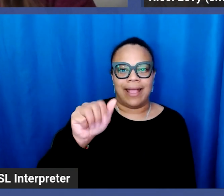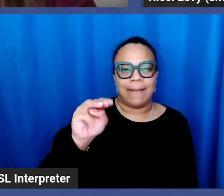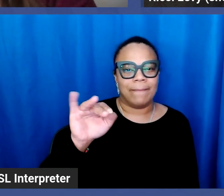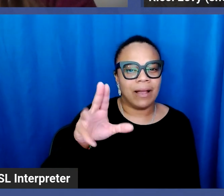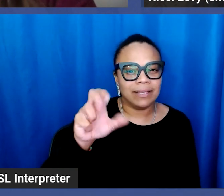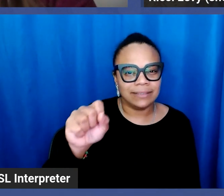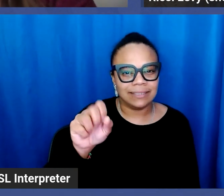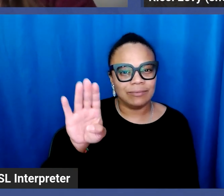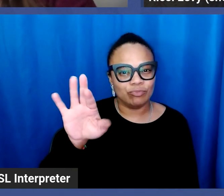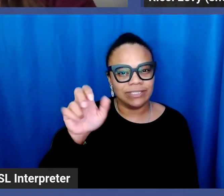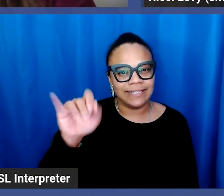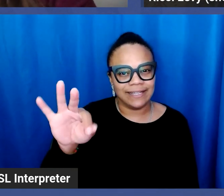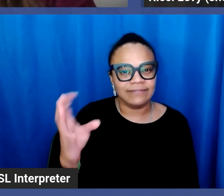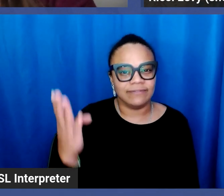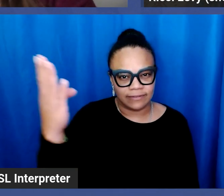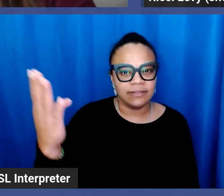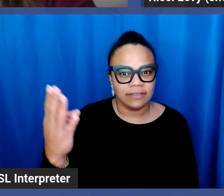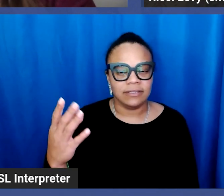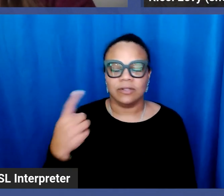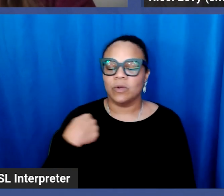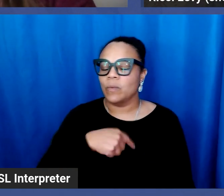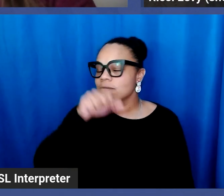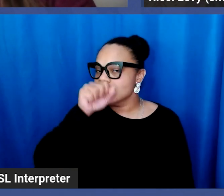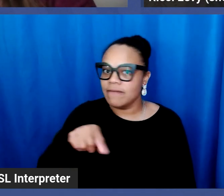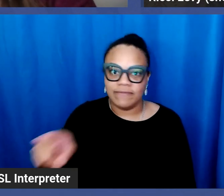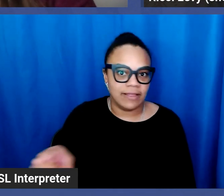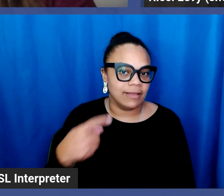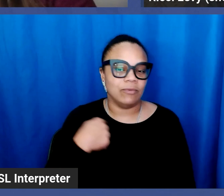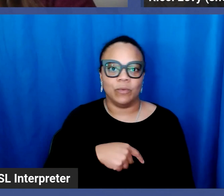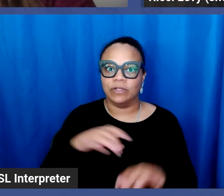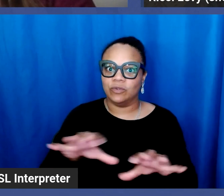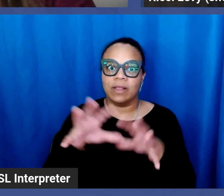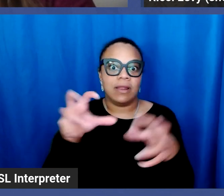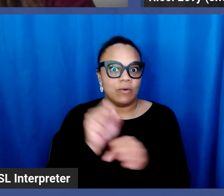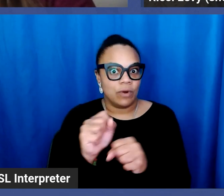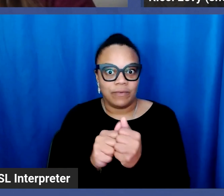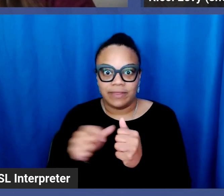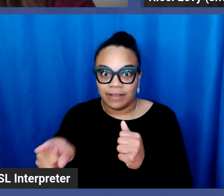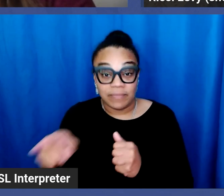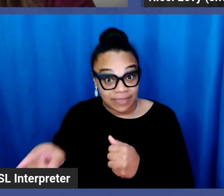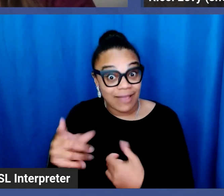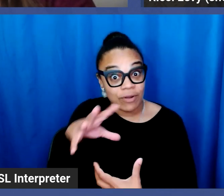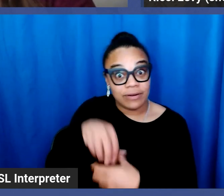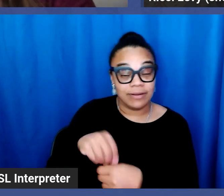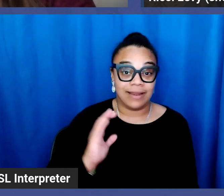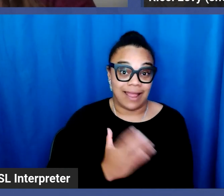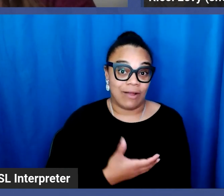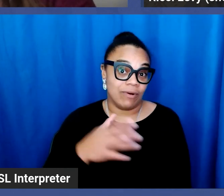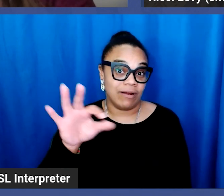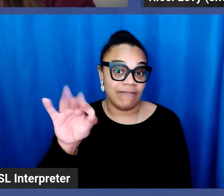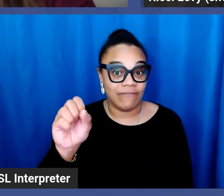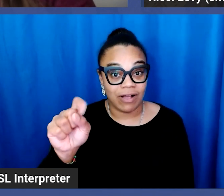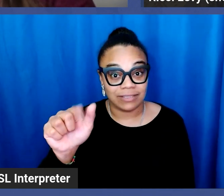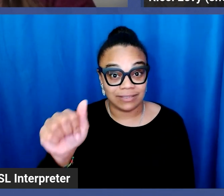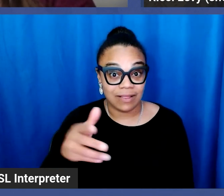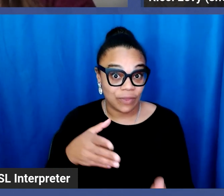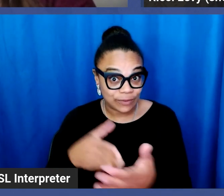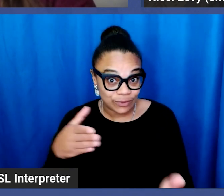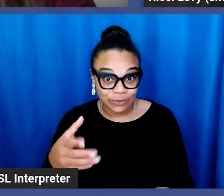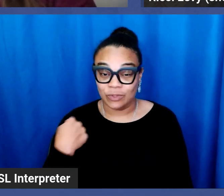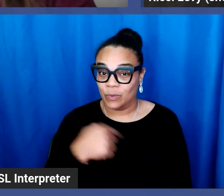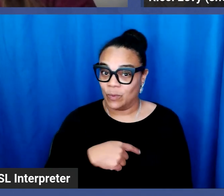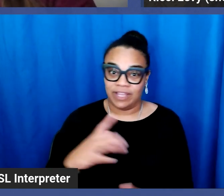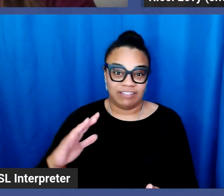case. We love EFF. We do a lot of work with them. They actually were part of our FOSTA lawsuit as well. And so we go way